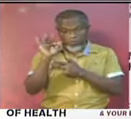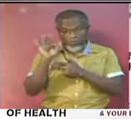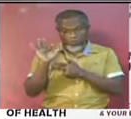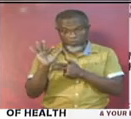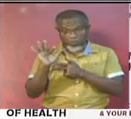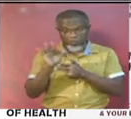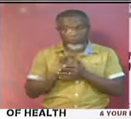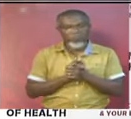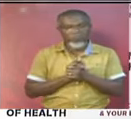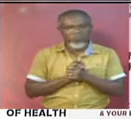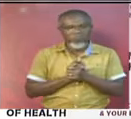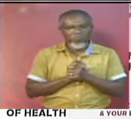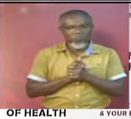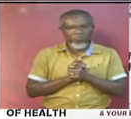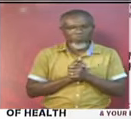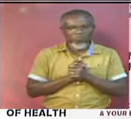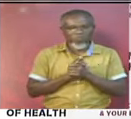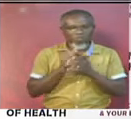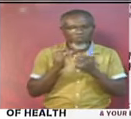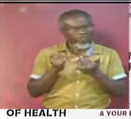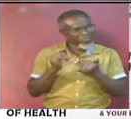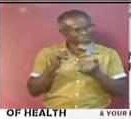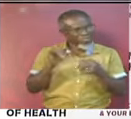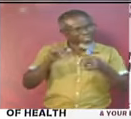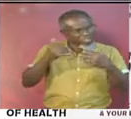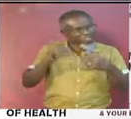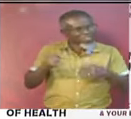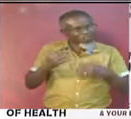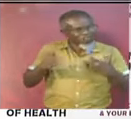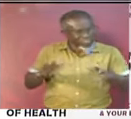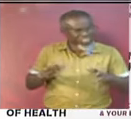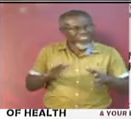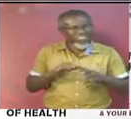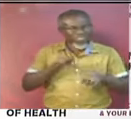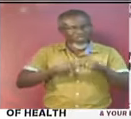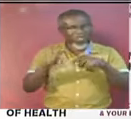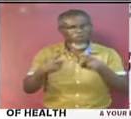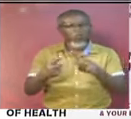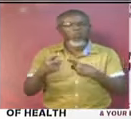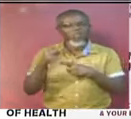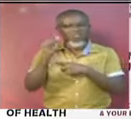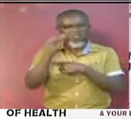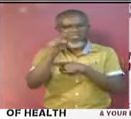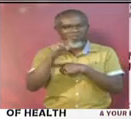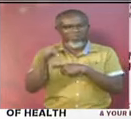You just had me, so you can go to AZP. That's what we're trying to do.